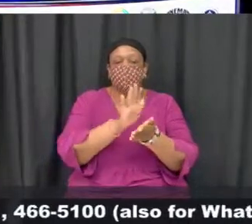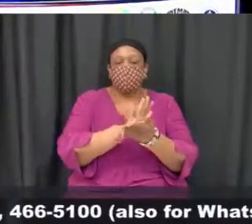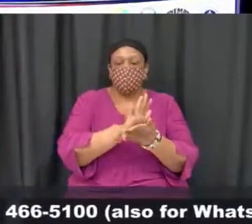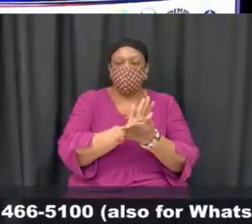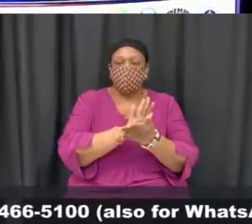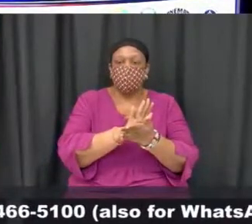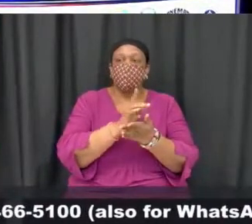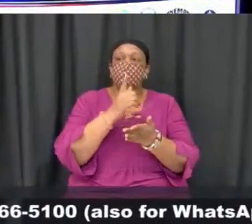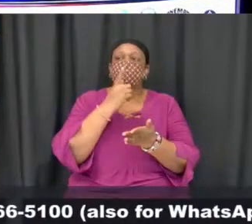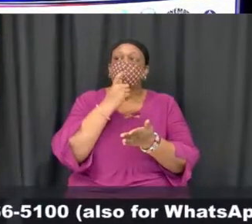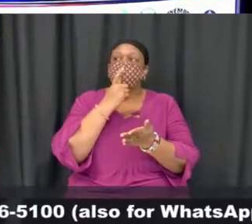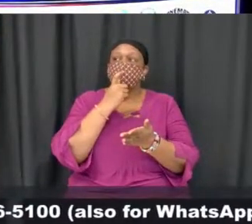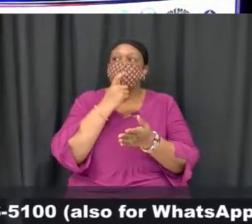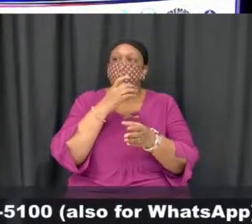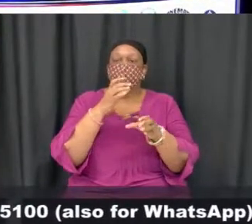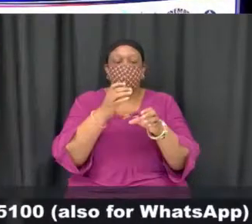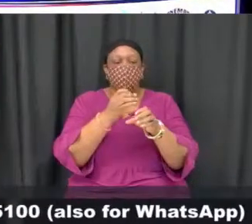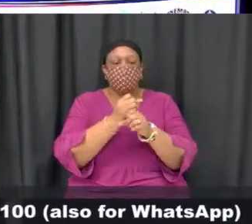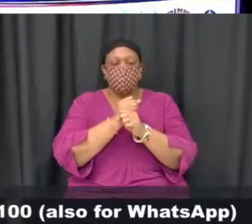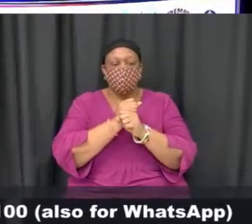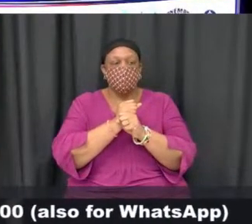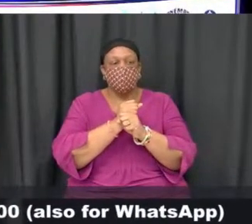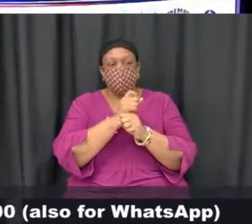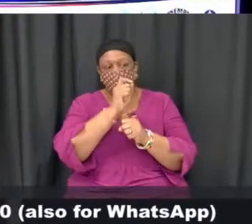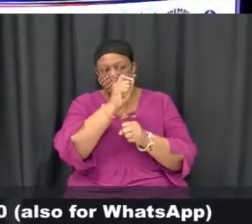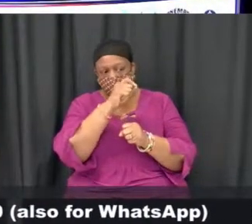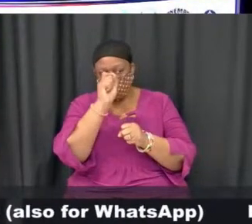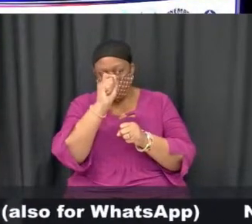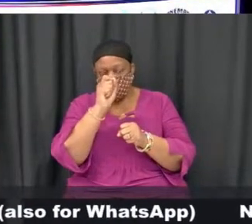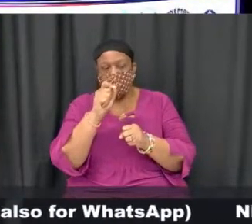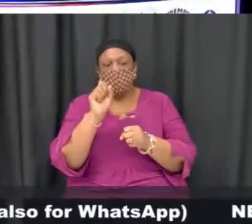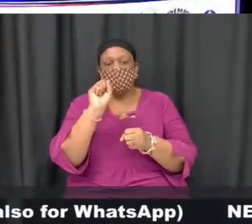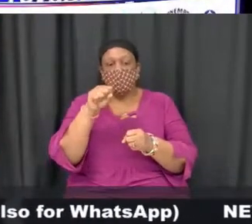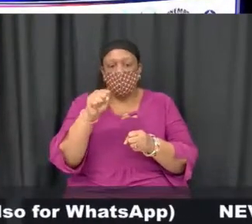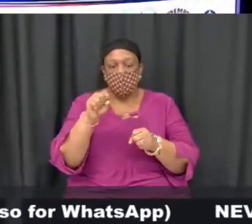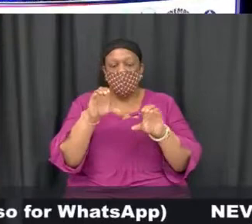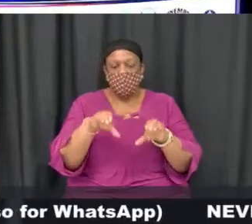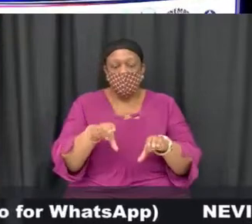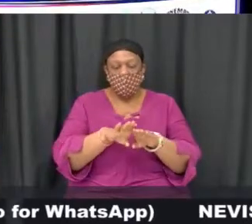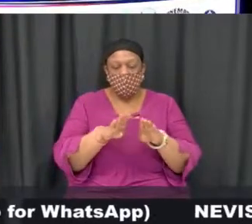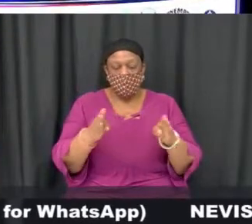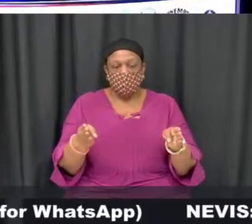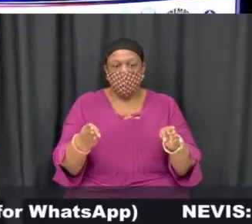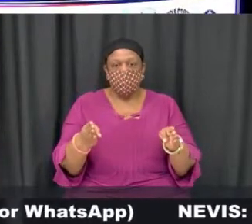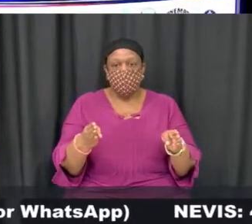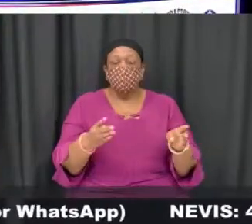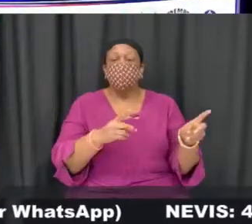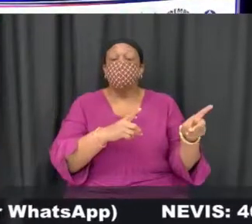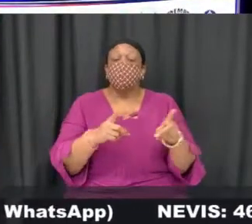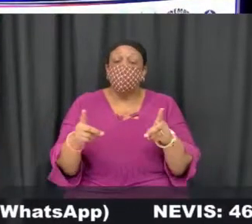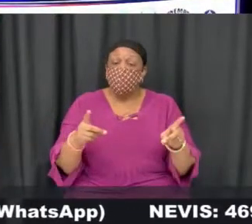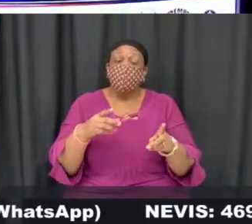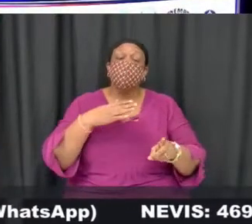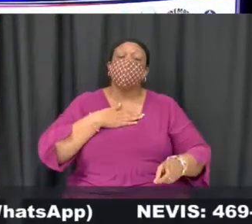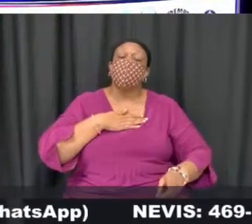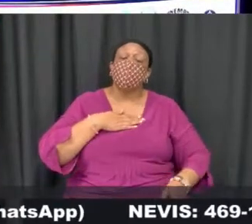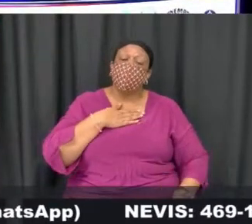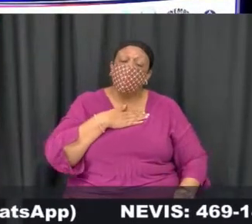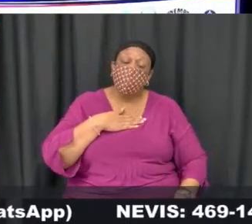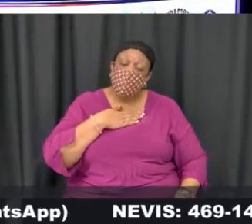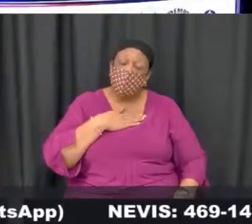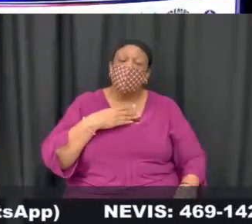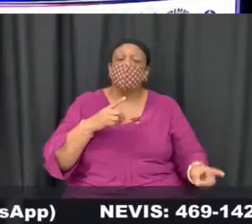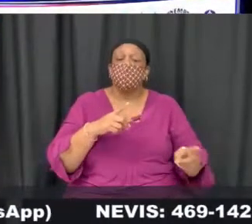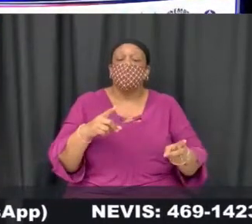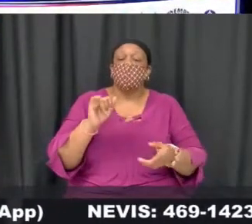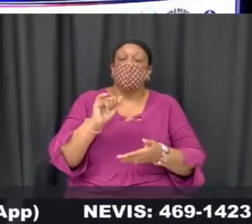not yet gotten the appropriate approvals to please do so. It's our understanding, when I say our task